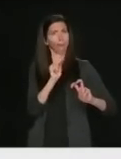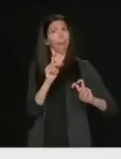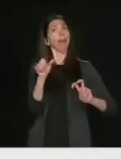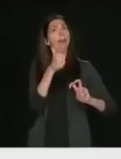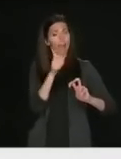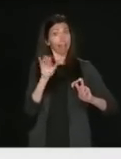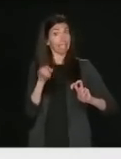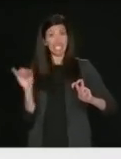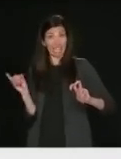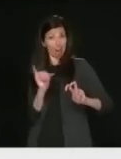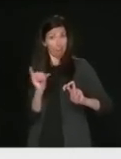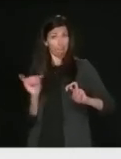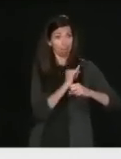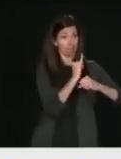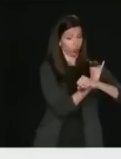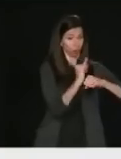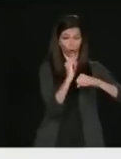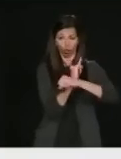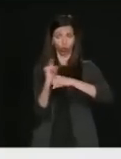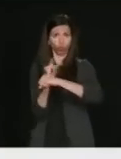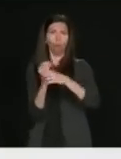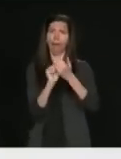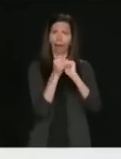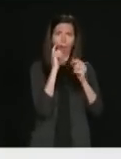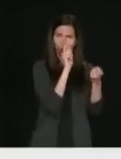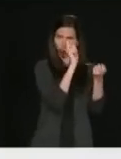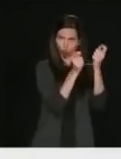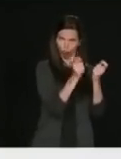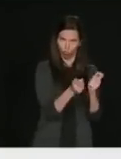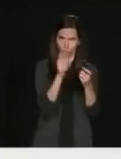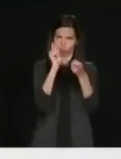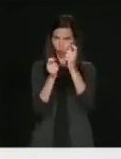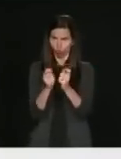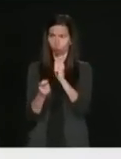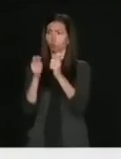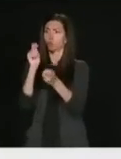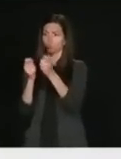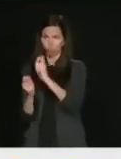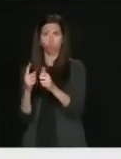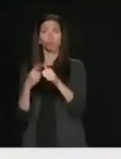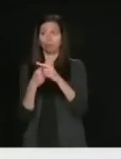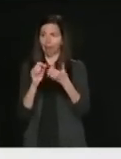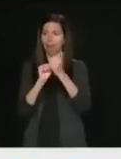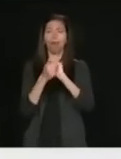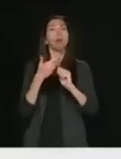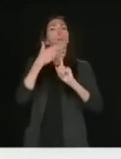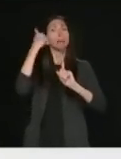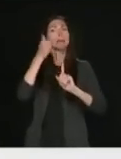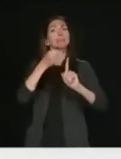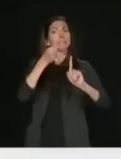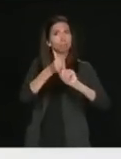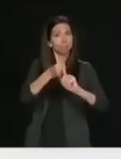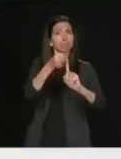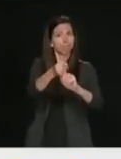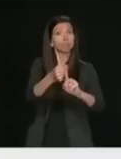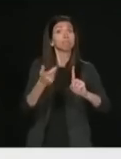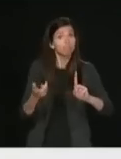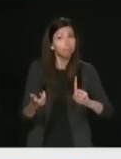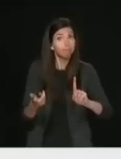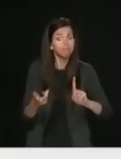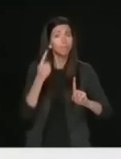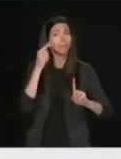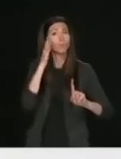the 21st century. And if Canada can and must have a presence in these discussions, not